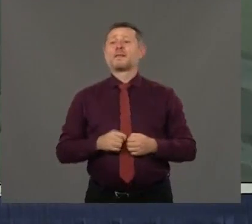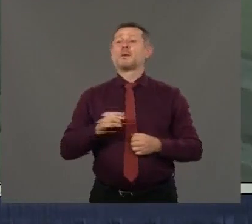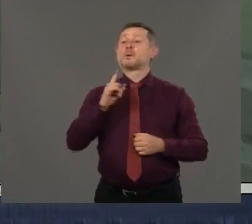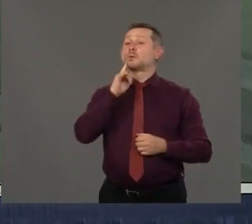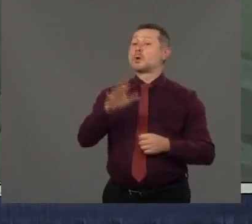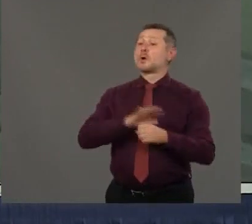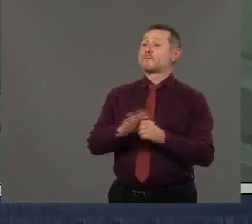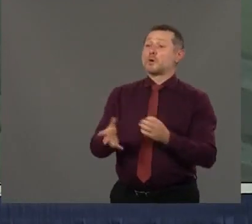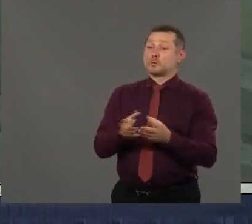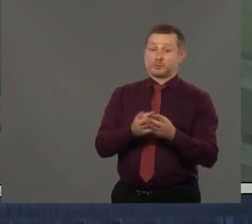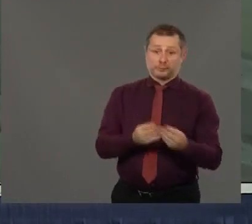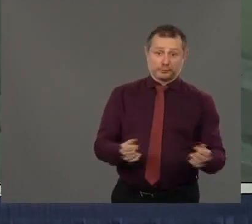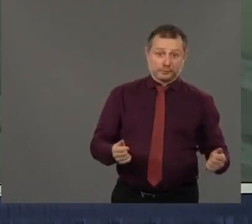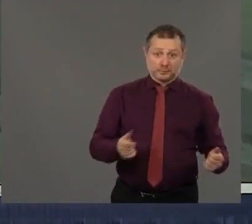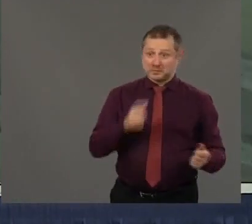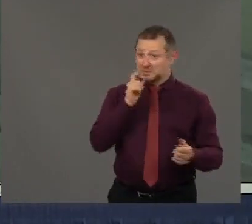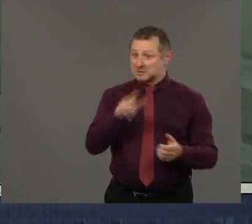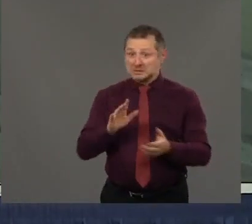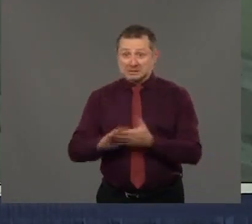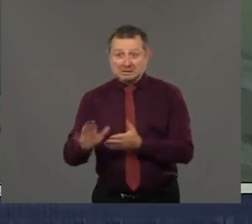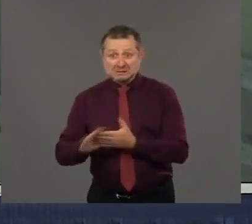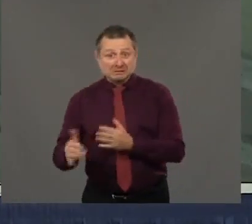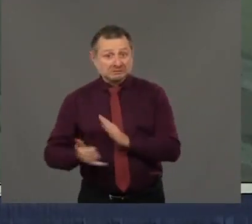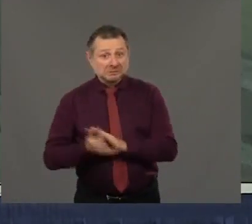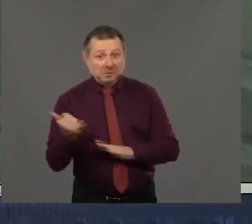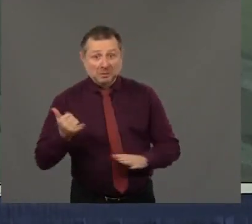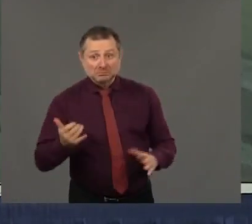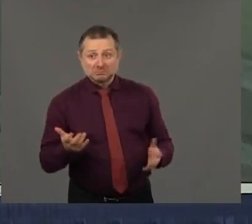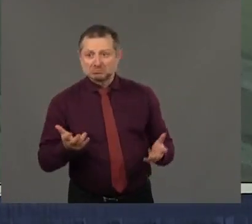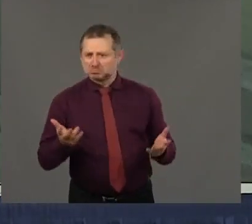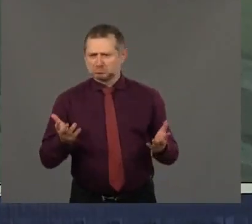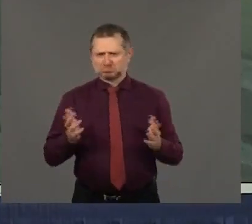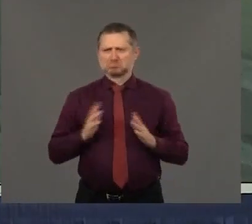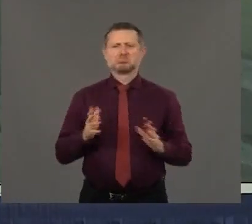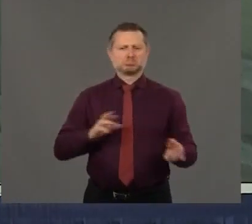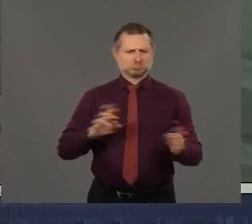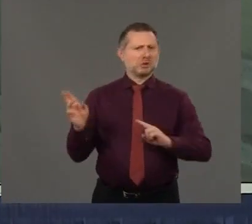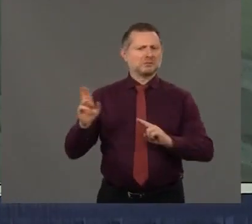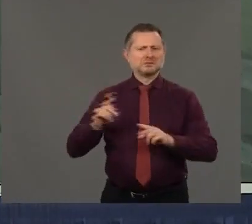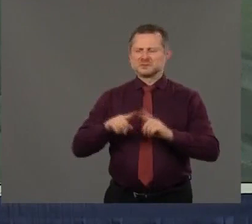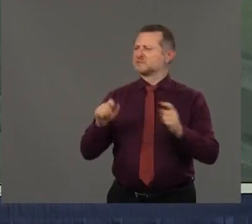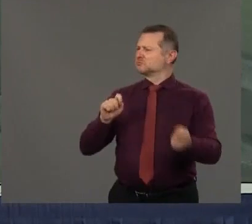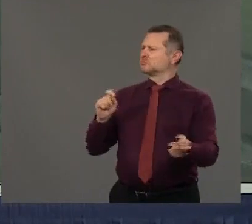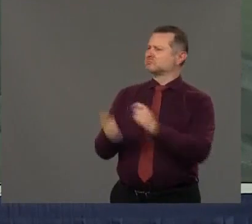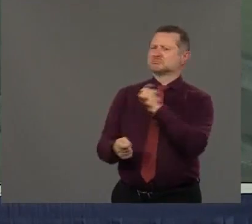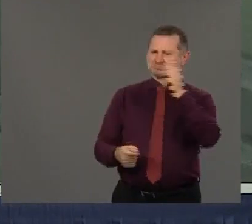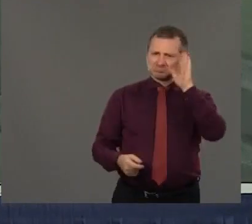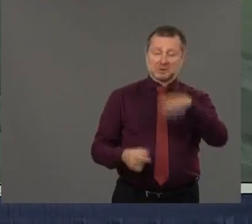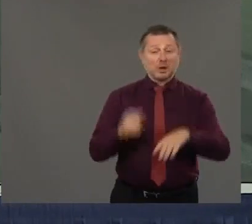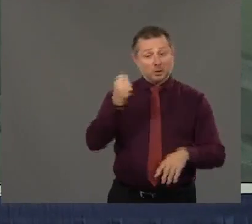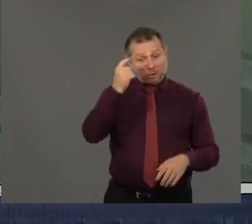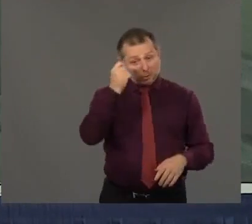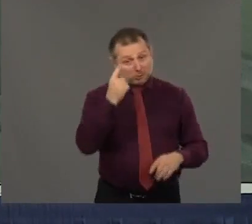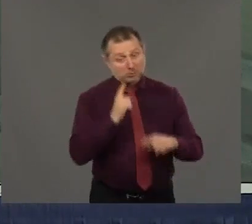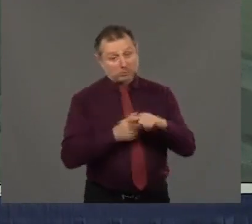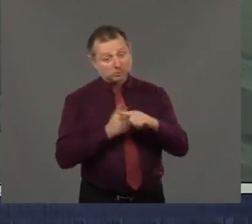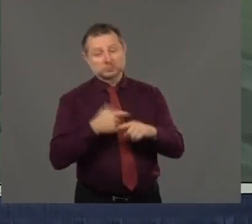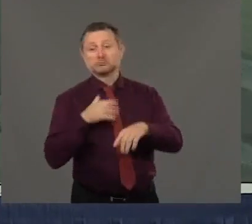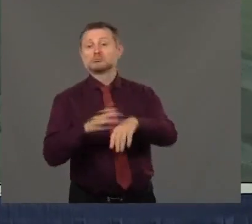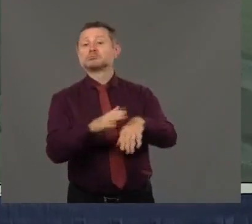don't have to disinfect a train, then we'll be in a different place. Also, remember, you